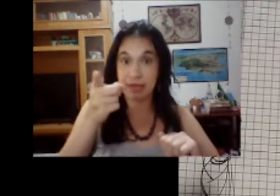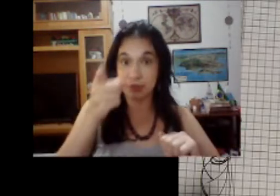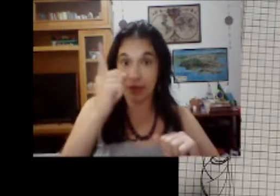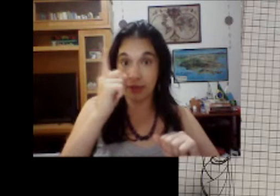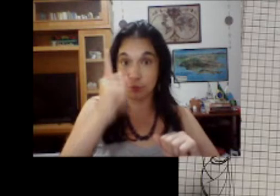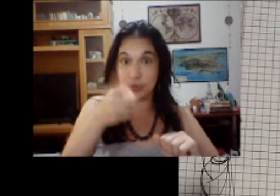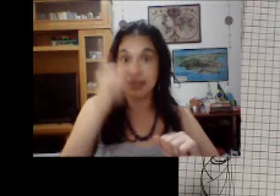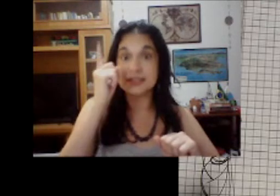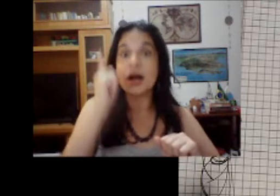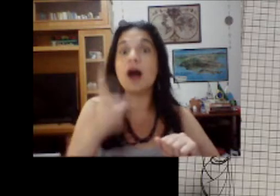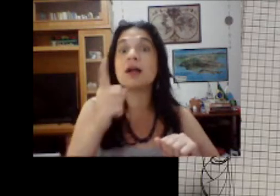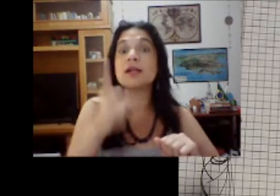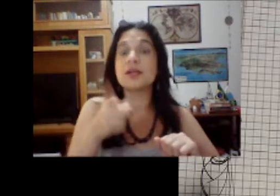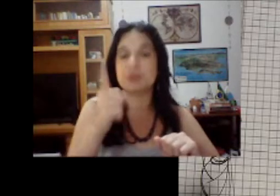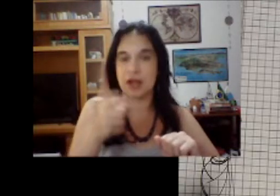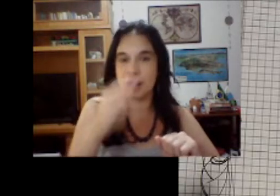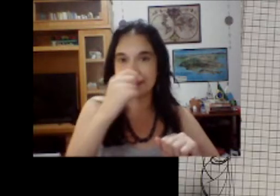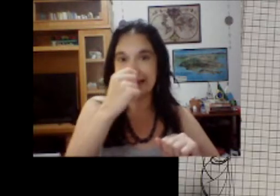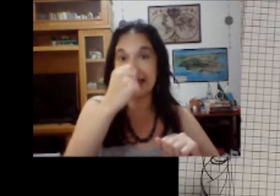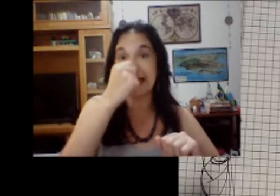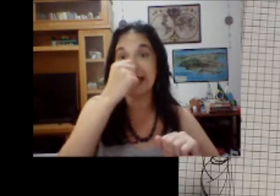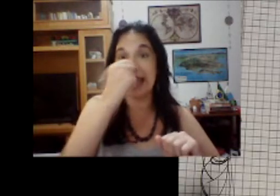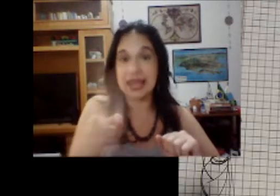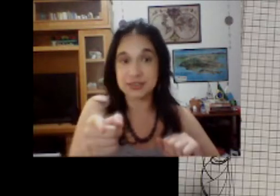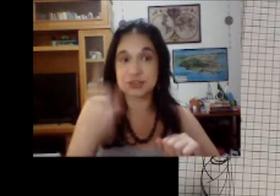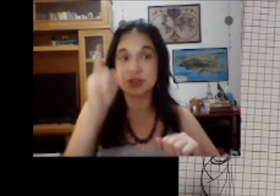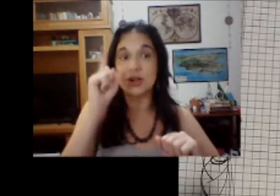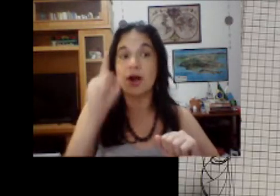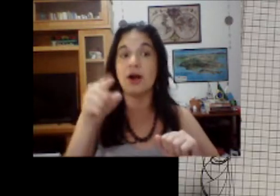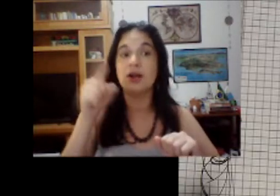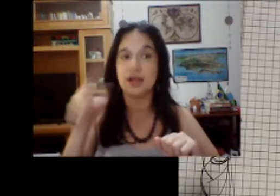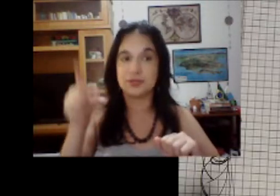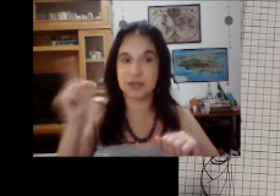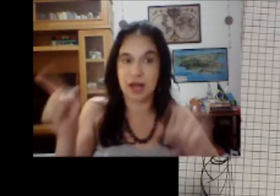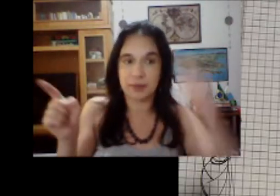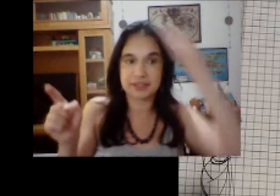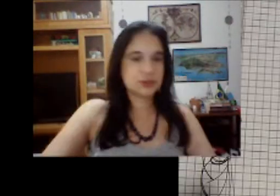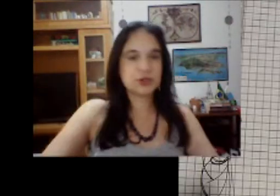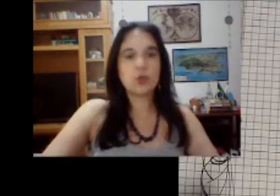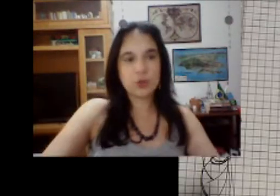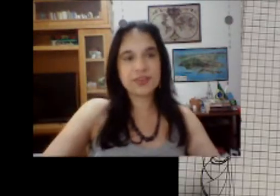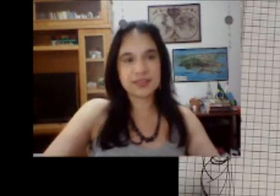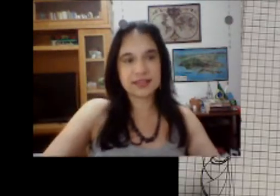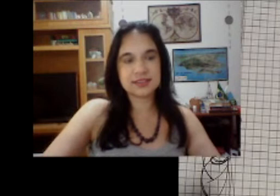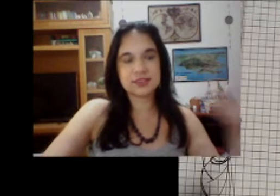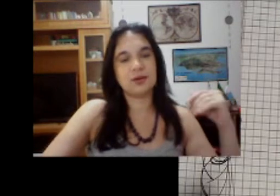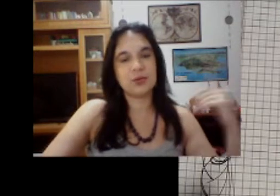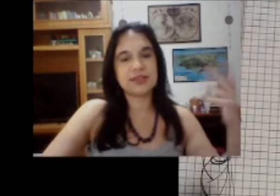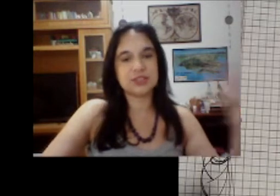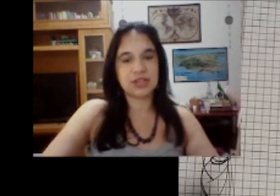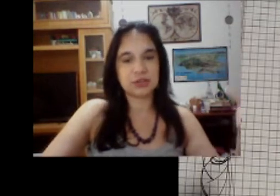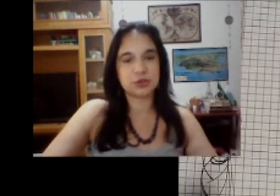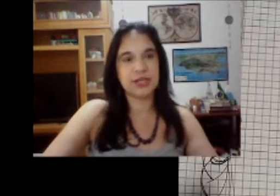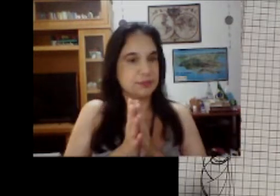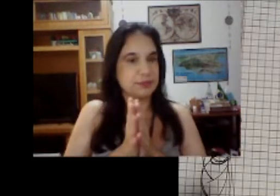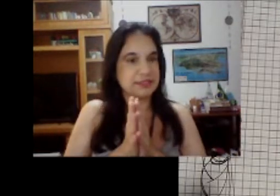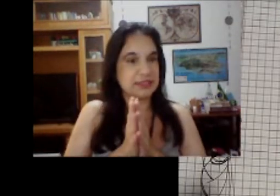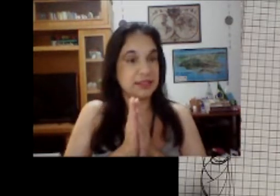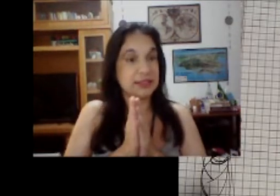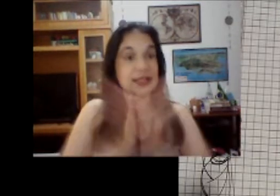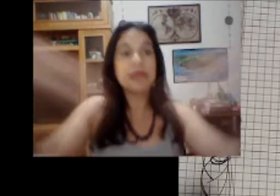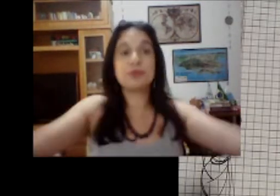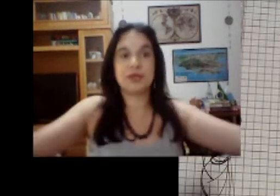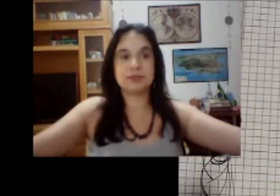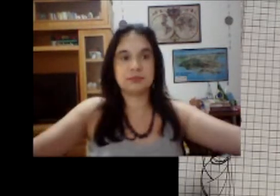And mind you, I read all of the comments and I answer all of the comments. So with this, with the gentry